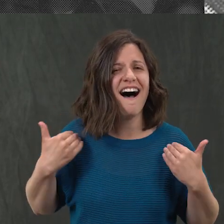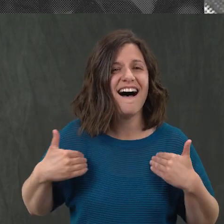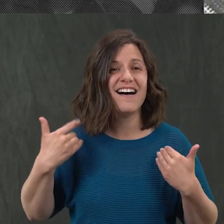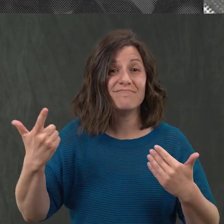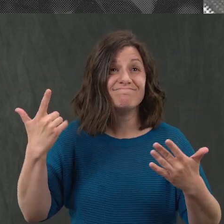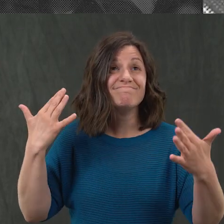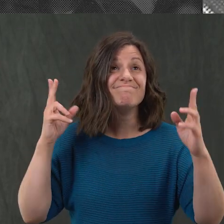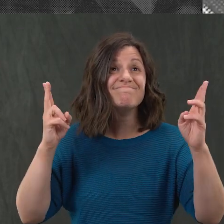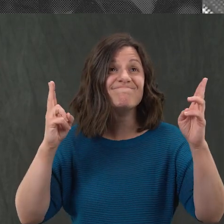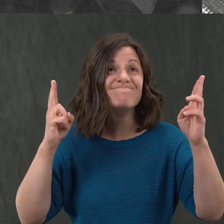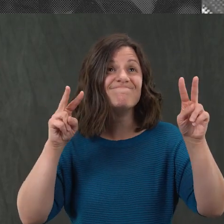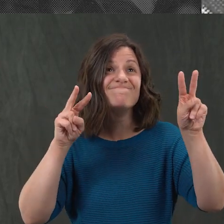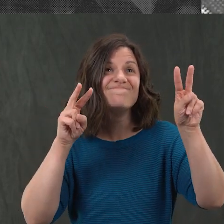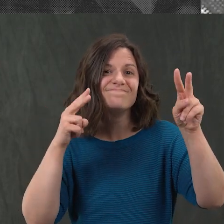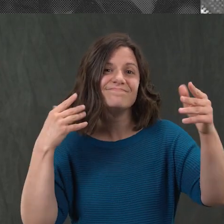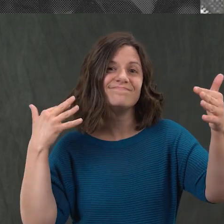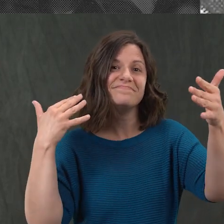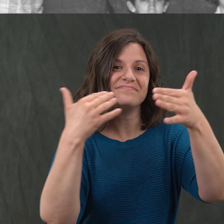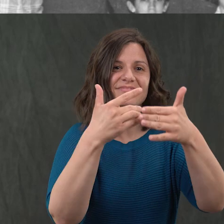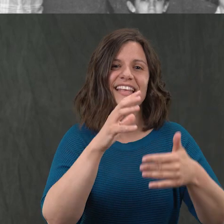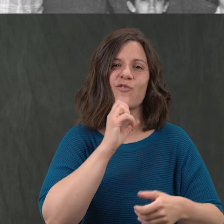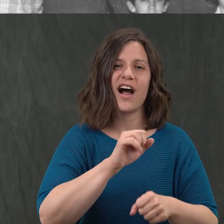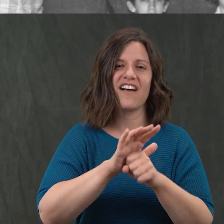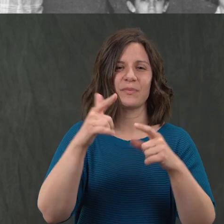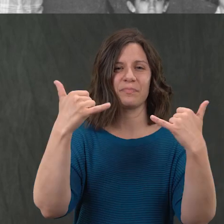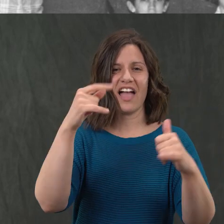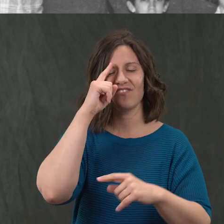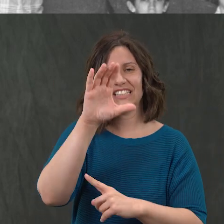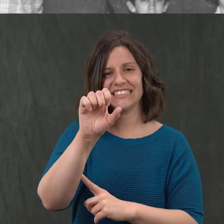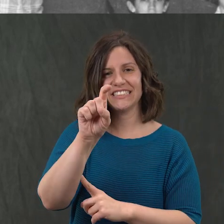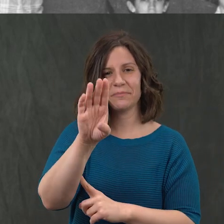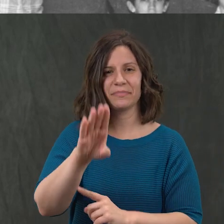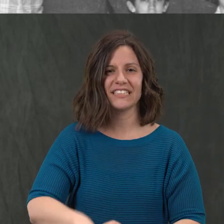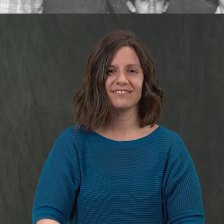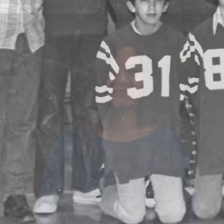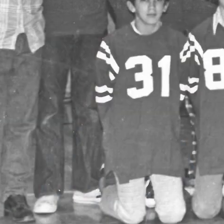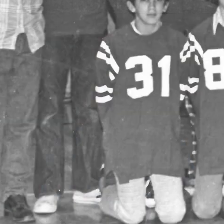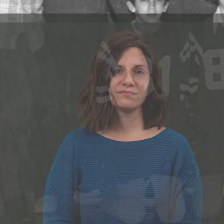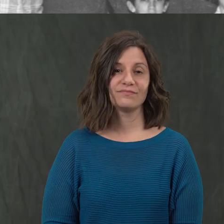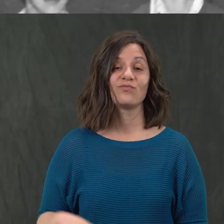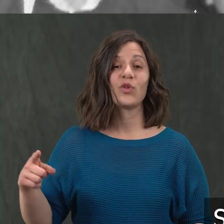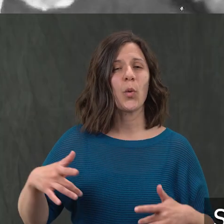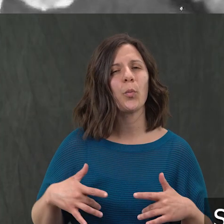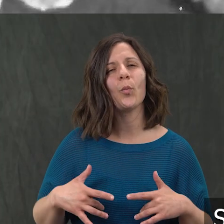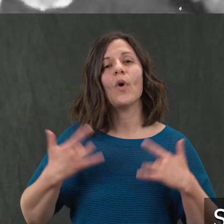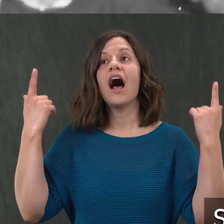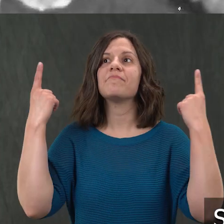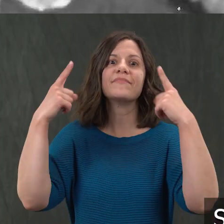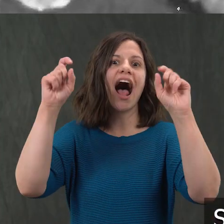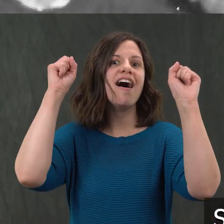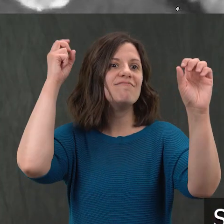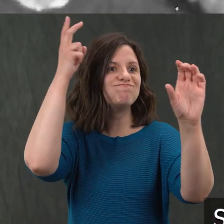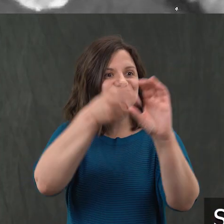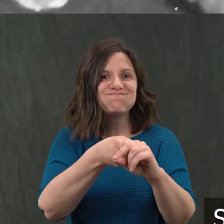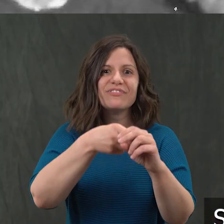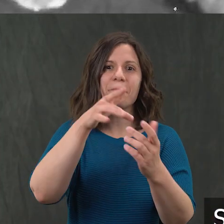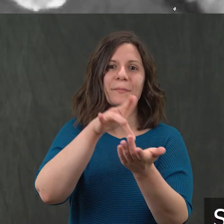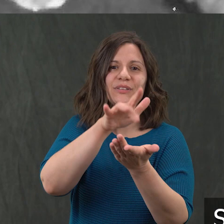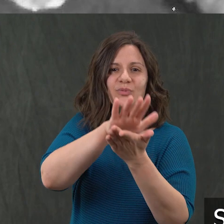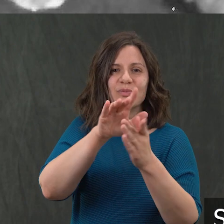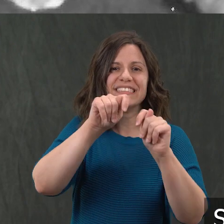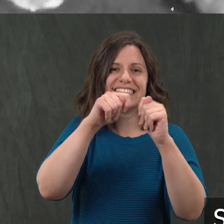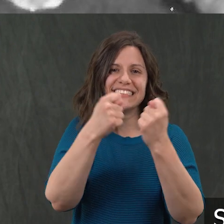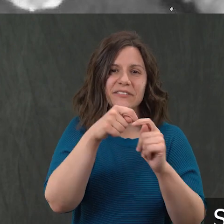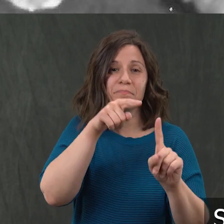long before he was old enough to play for CSDB. Photo, 1973 middle school football team. Snap zoom to Tim. So he was thrilled when they could